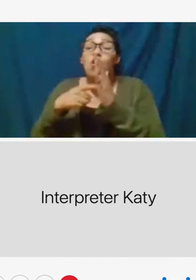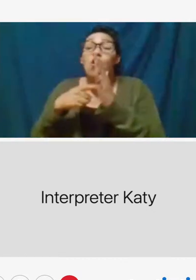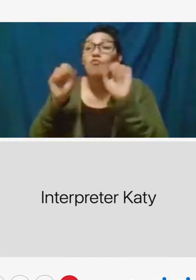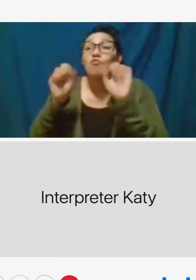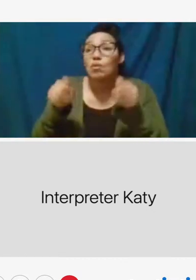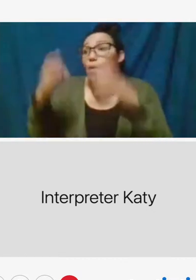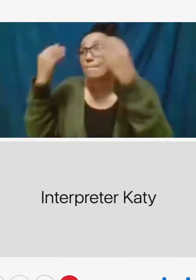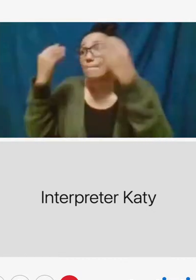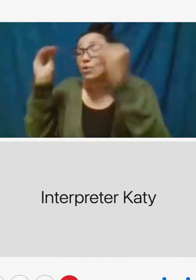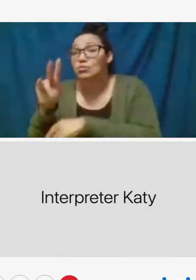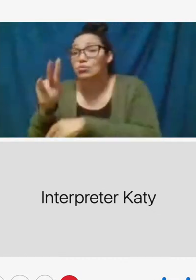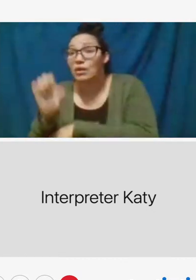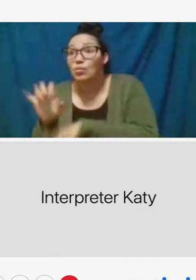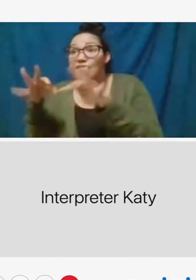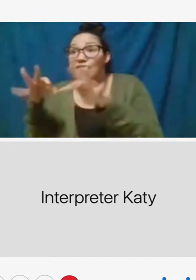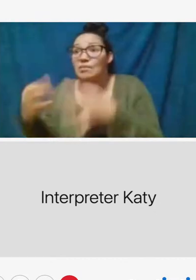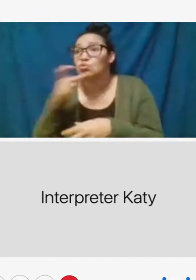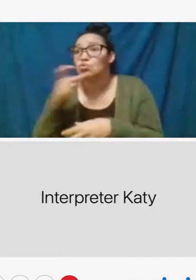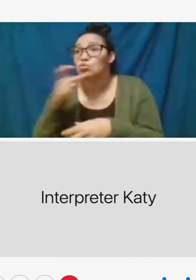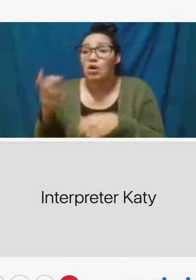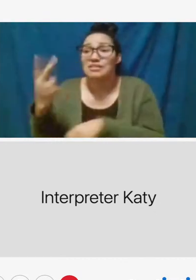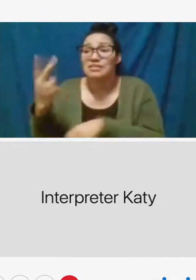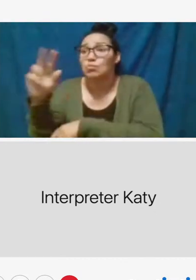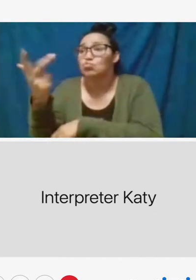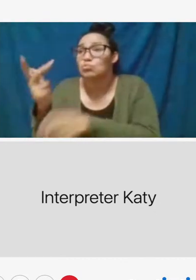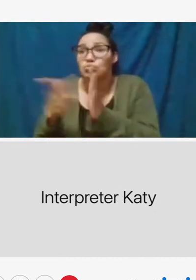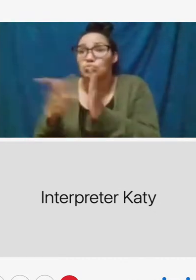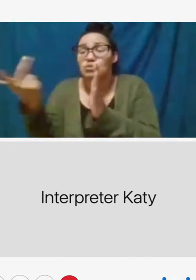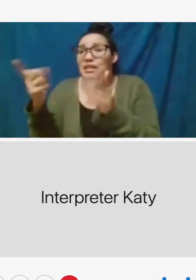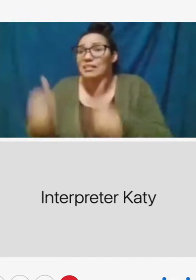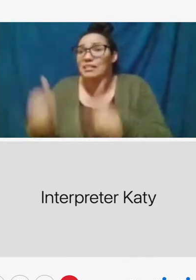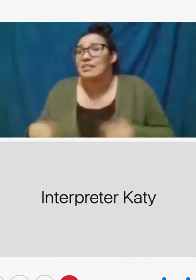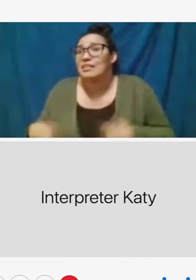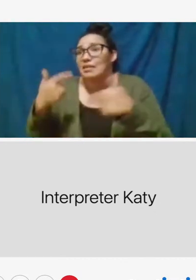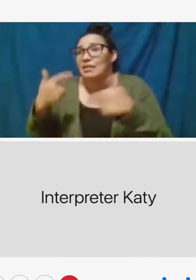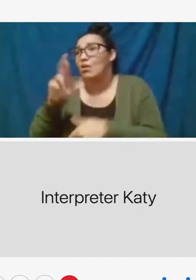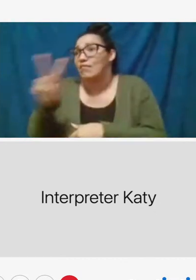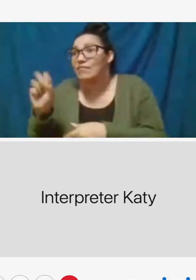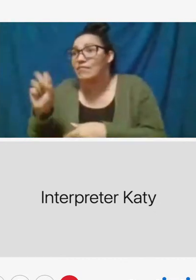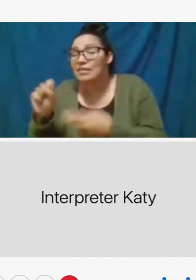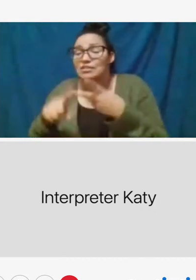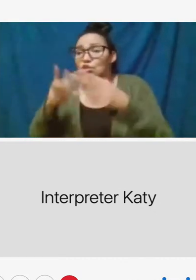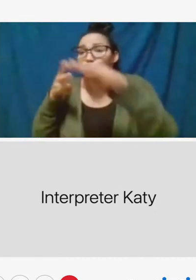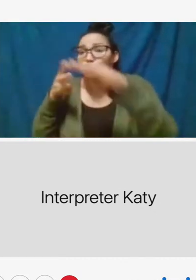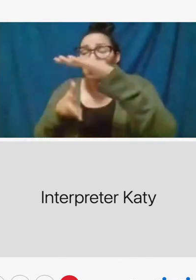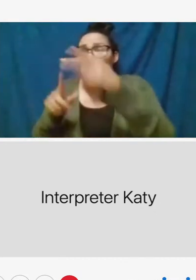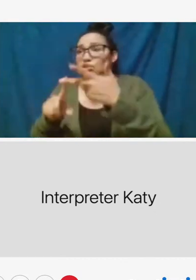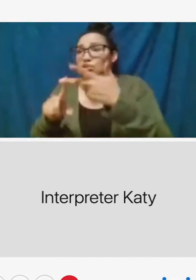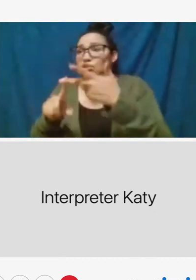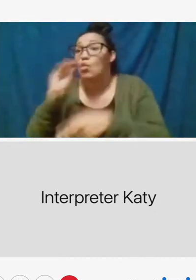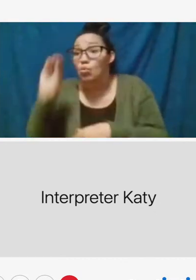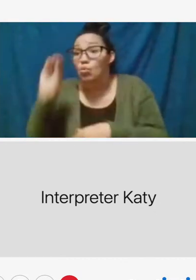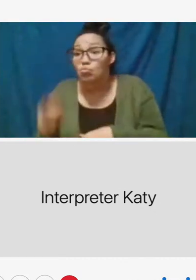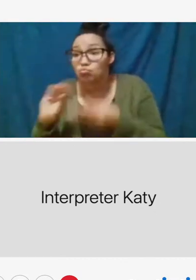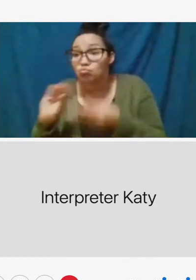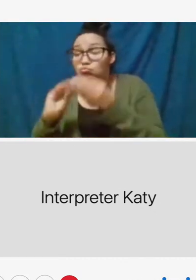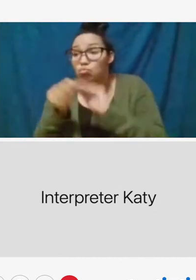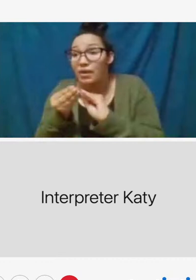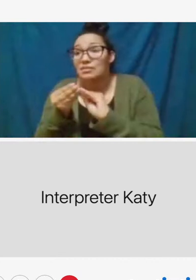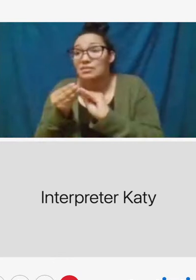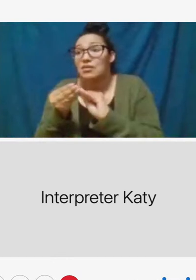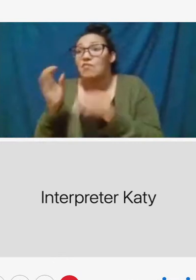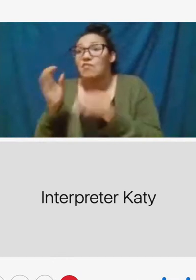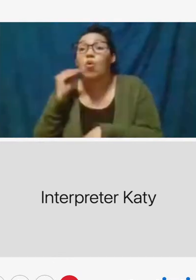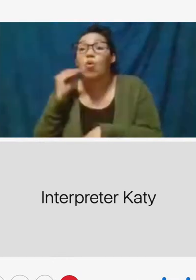families that are doubled up tripled up living in garages RVs cars the rate of homelessness amongst um students in this county is continues to